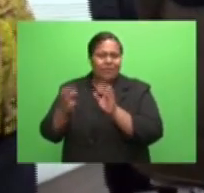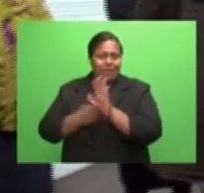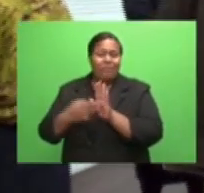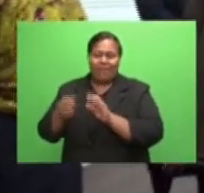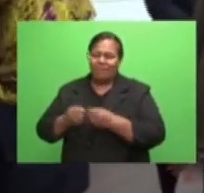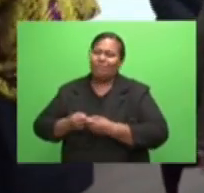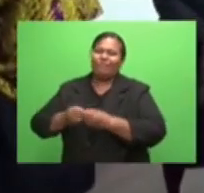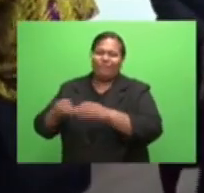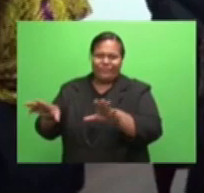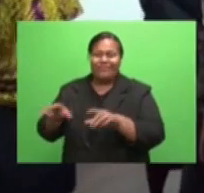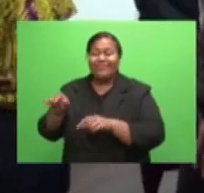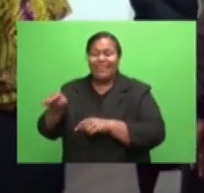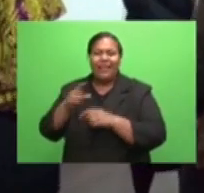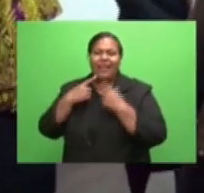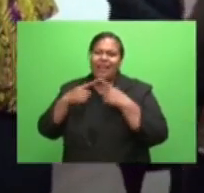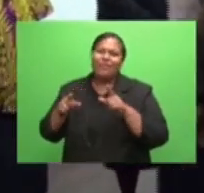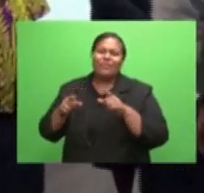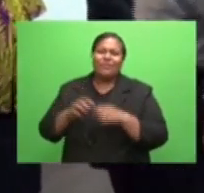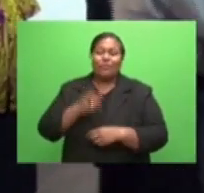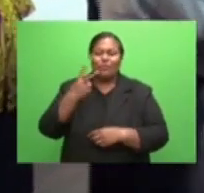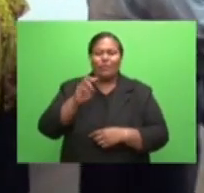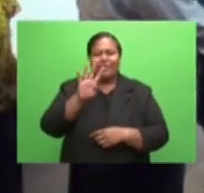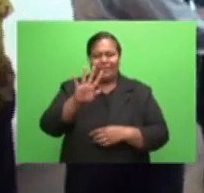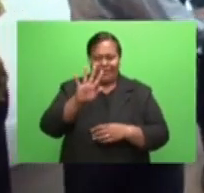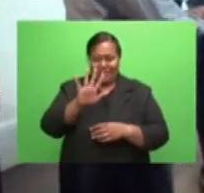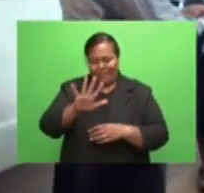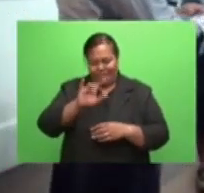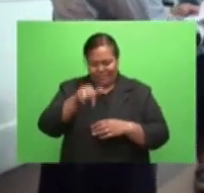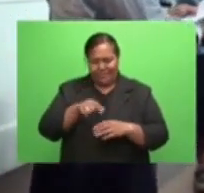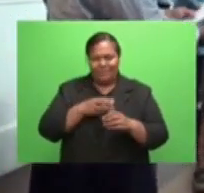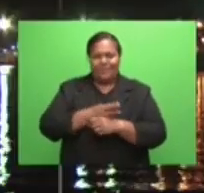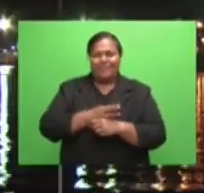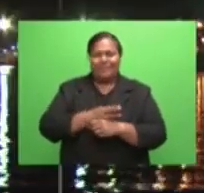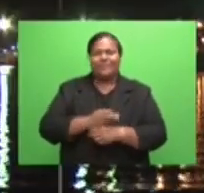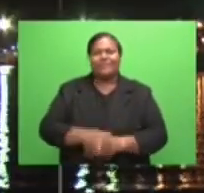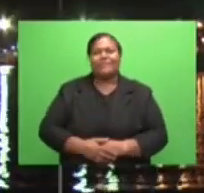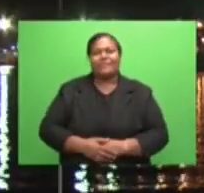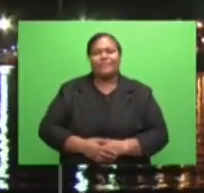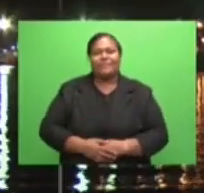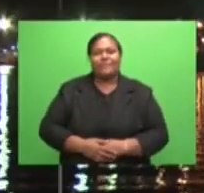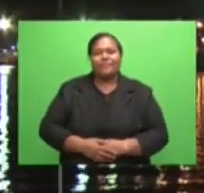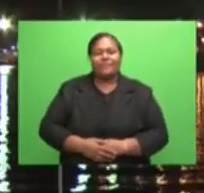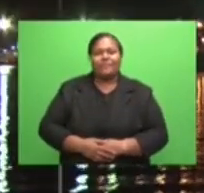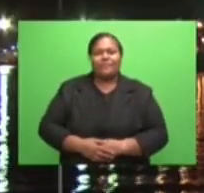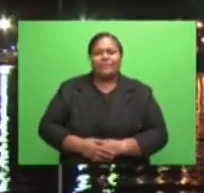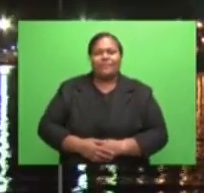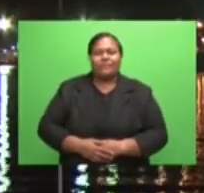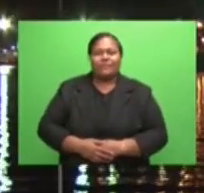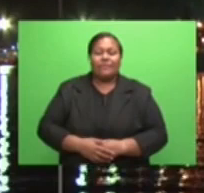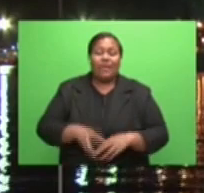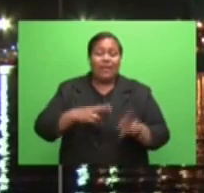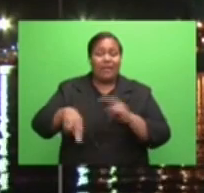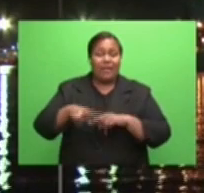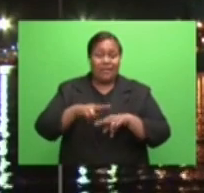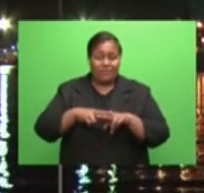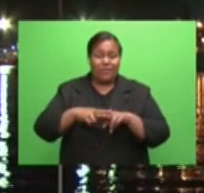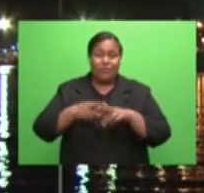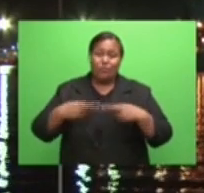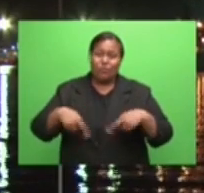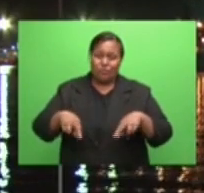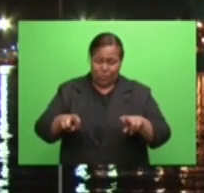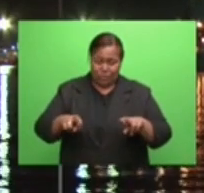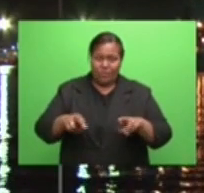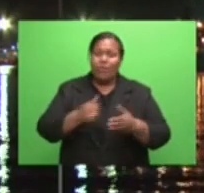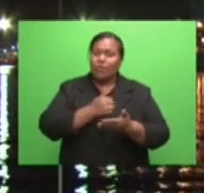held on the 25th of this month. Lena Rees, FBC News. The Fiji Roads Authority has spent an estimated $7